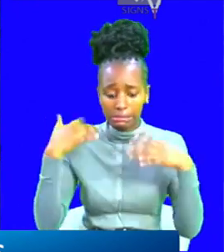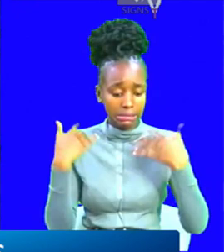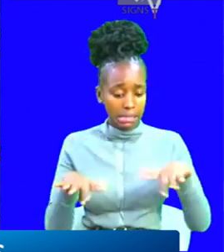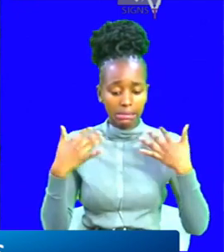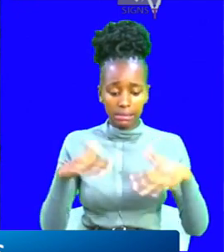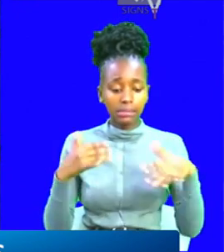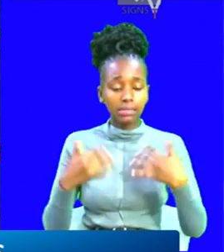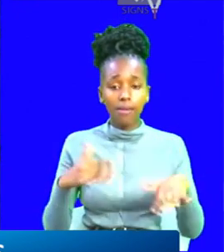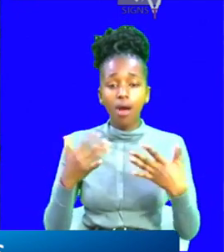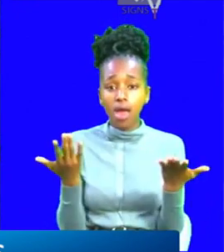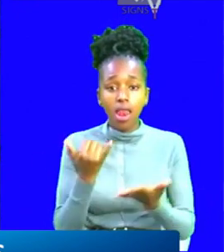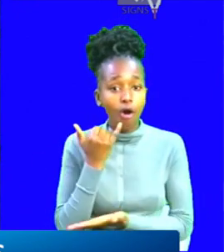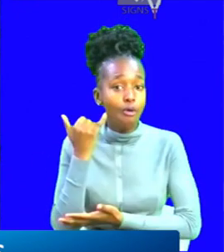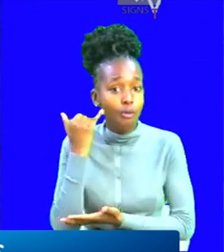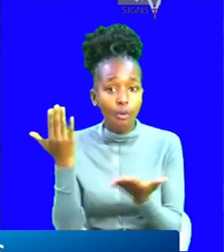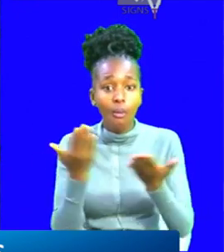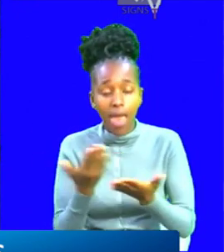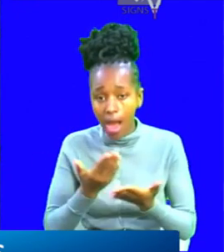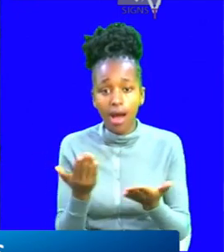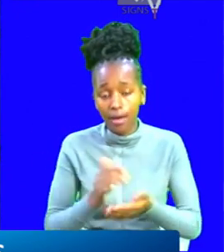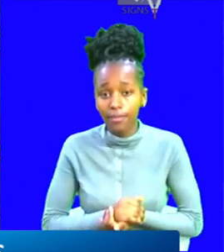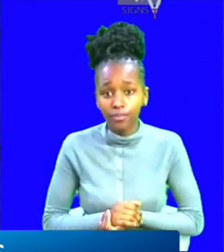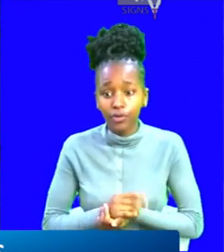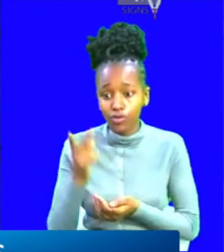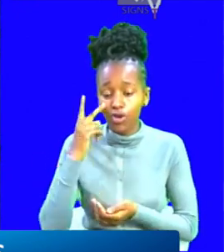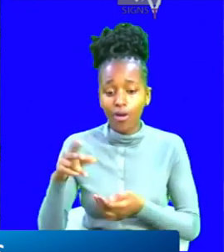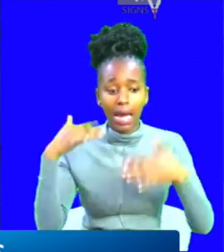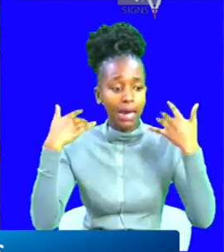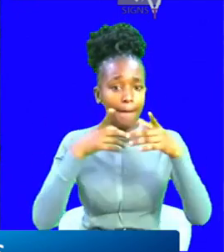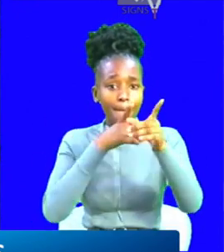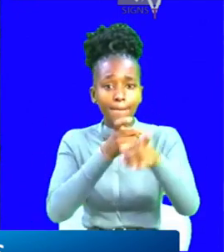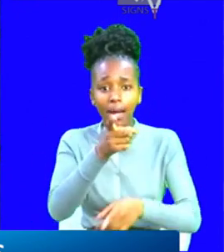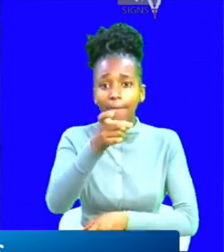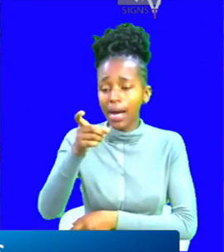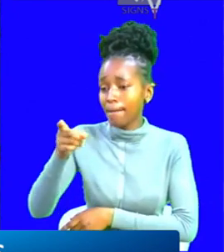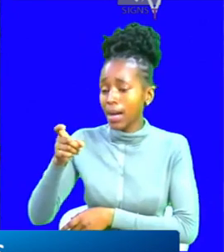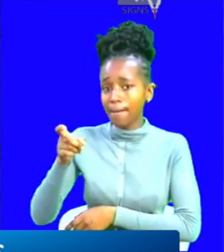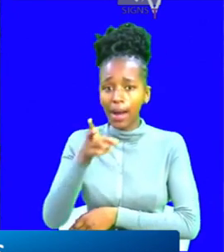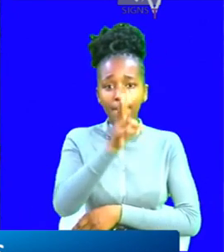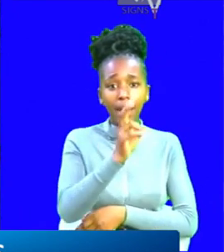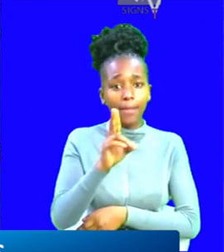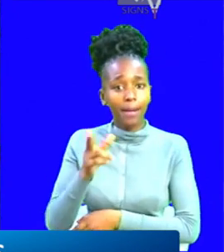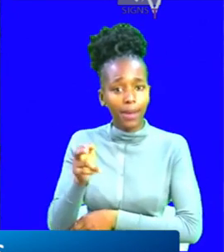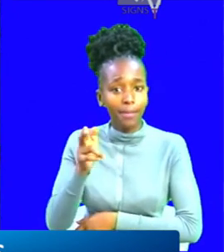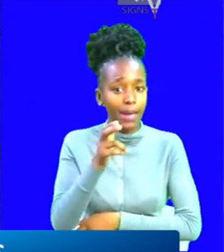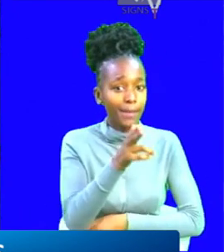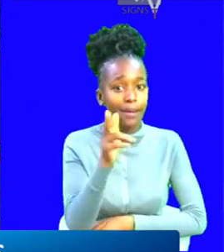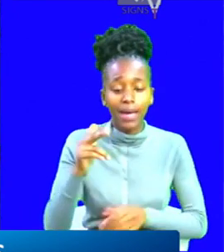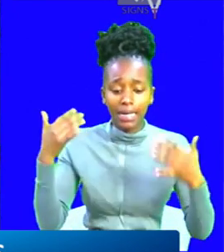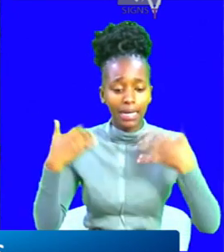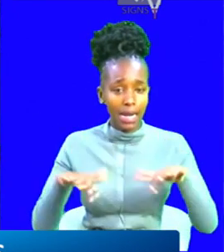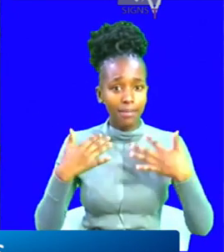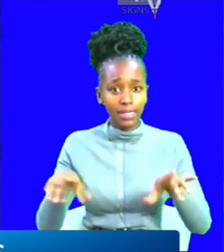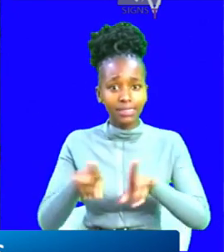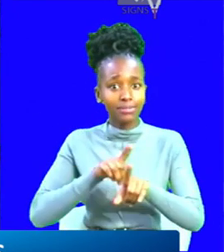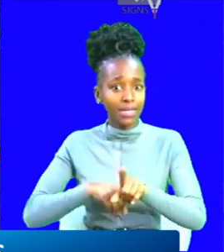of Parliament Samuel Arama engaged in a gun drama as he threatened to shoot protesters. Arama claims that the protesters had threatened